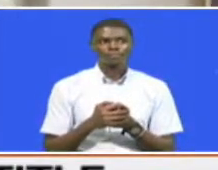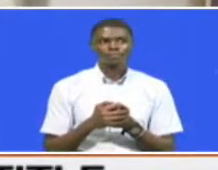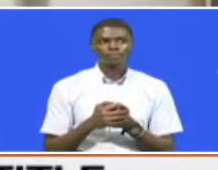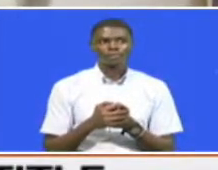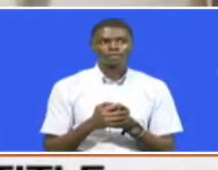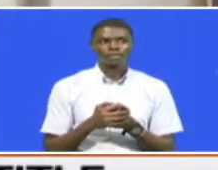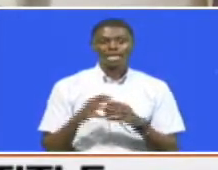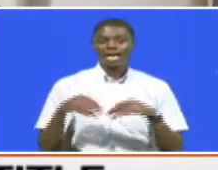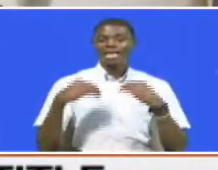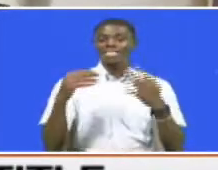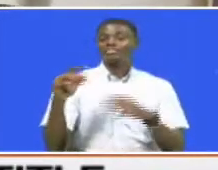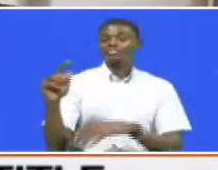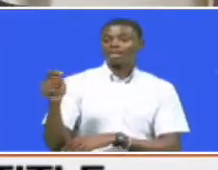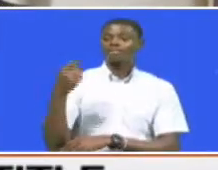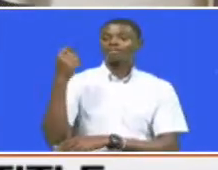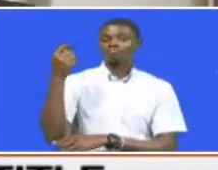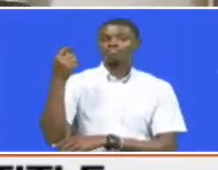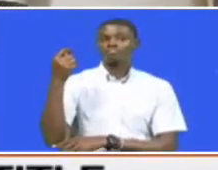It gives Kenya